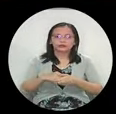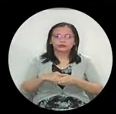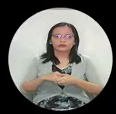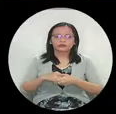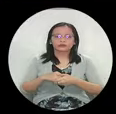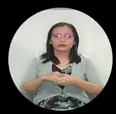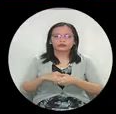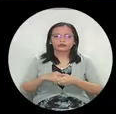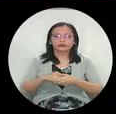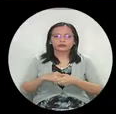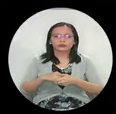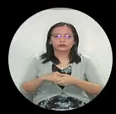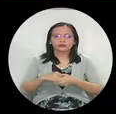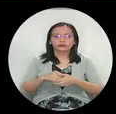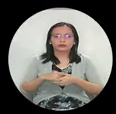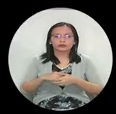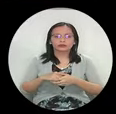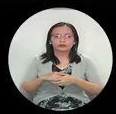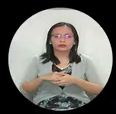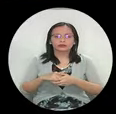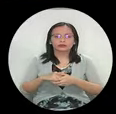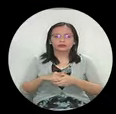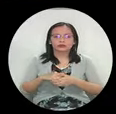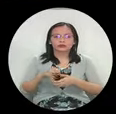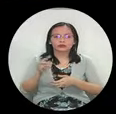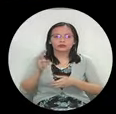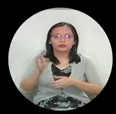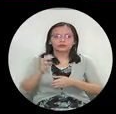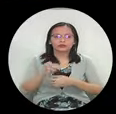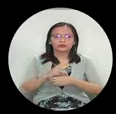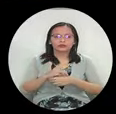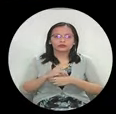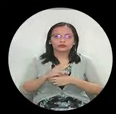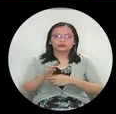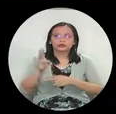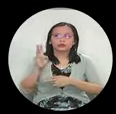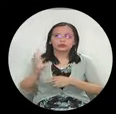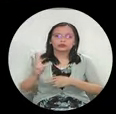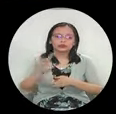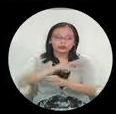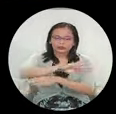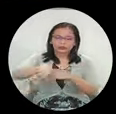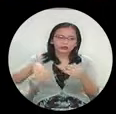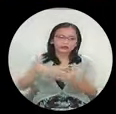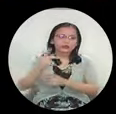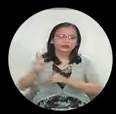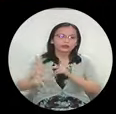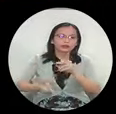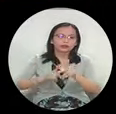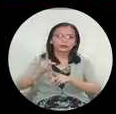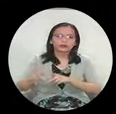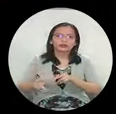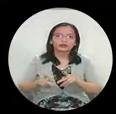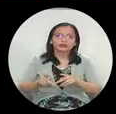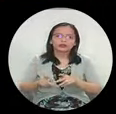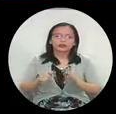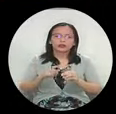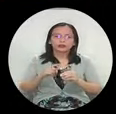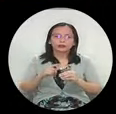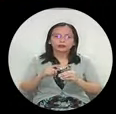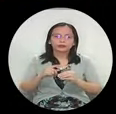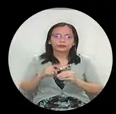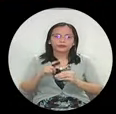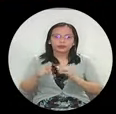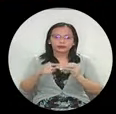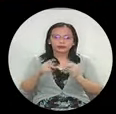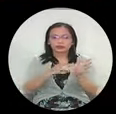Testifying both, verse 21, testifying both to the Jews and also to the Greeks, repentance toward God and faith toward our